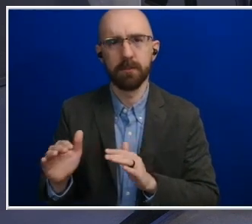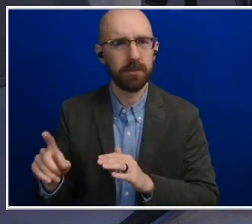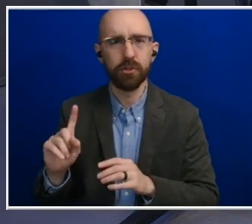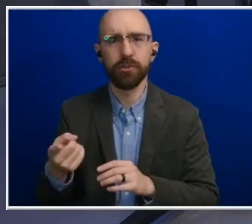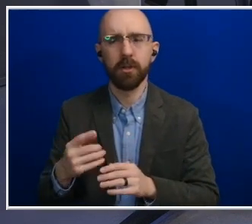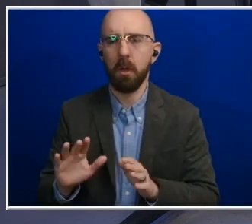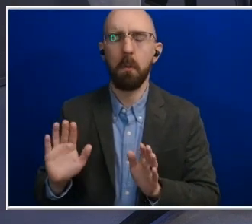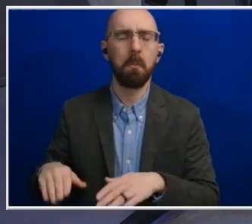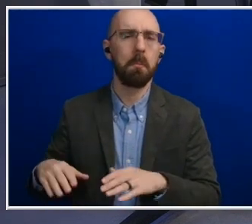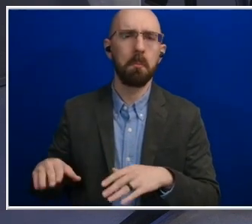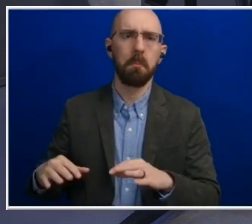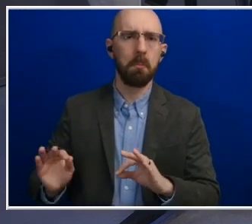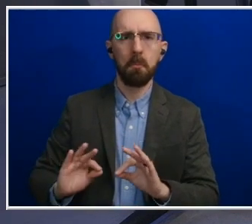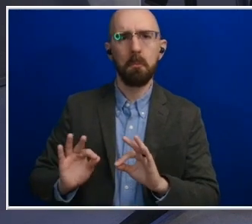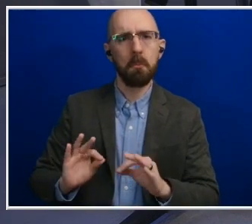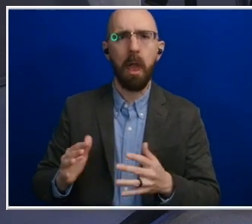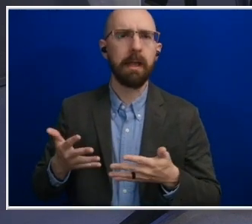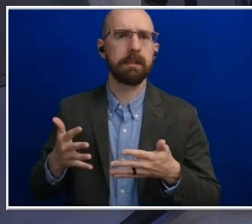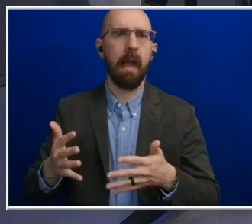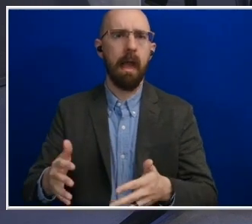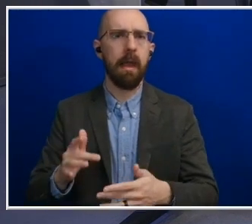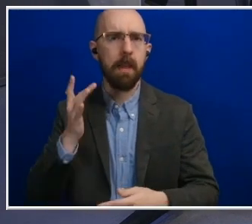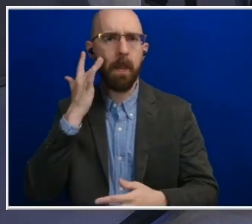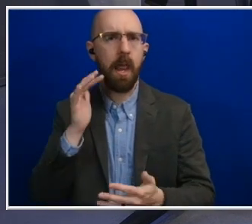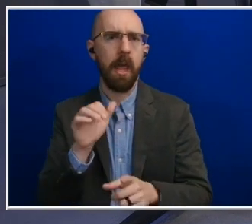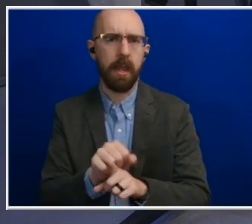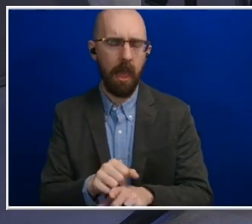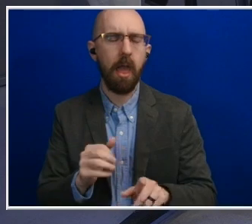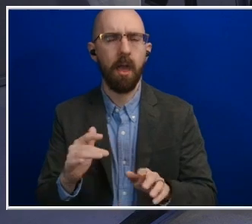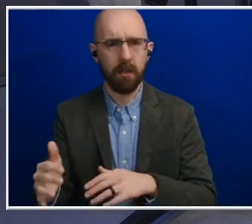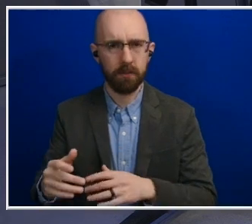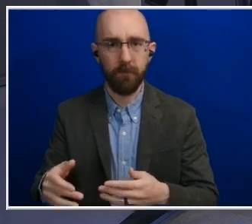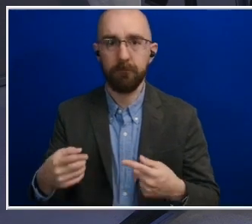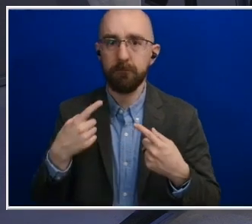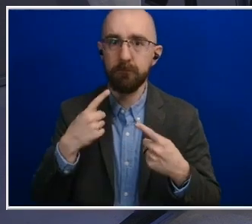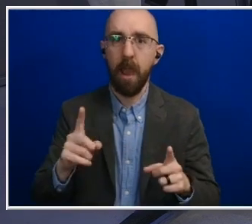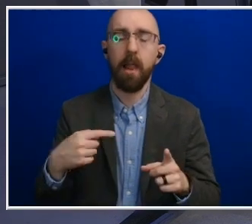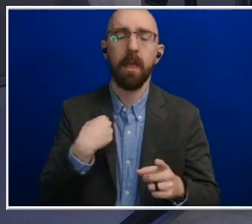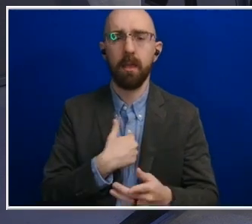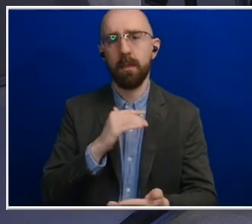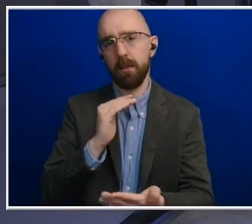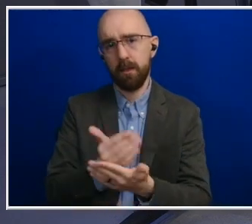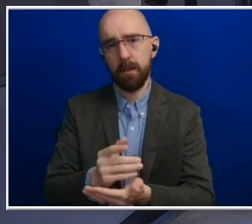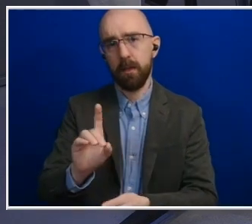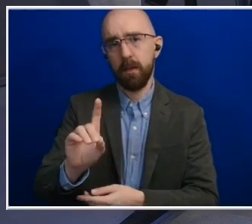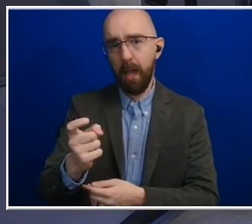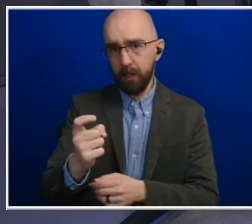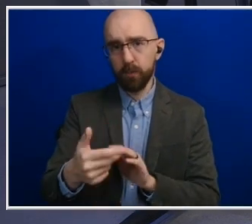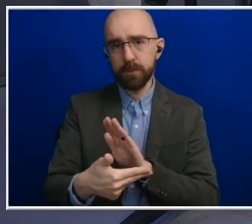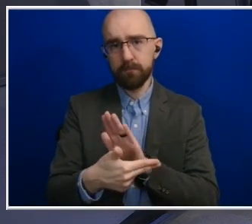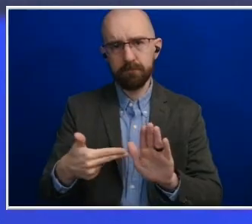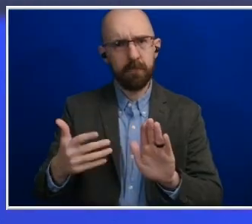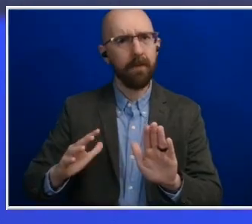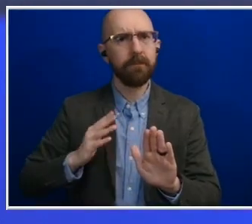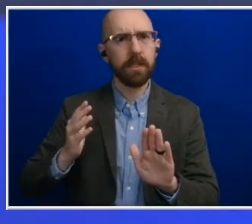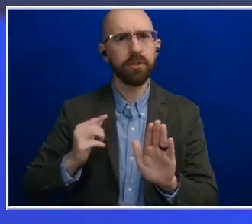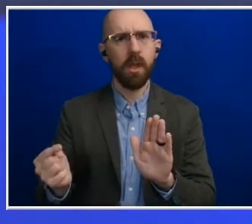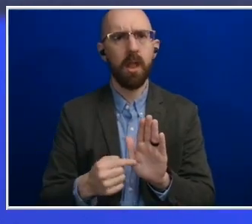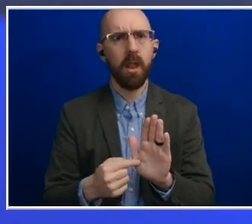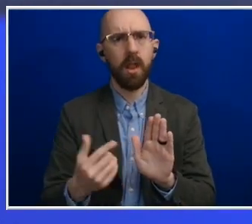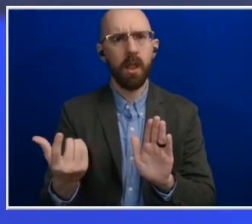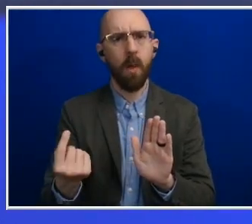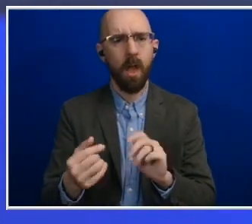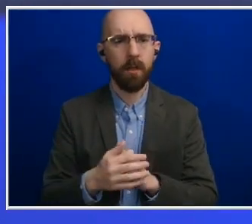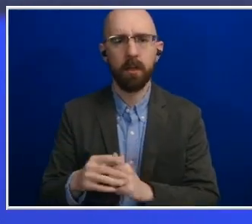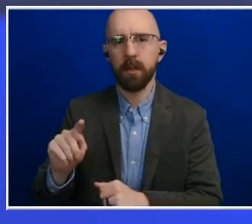it was anxiety and panic attacks. So finally, we get to a diagnosis. Yeah. What was the official diagnosis? Temporal lobe